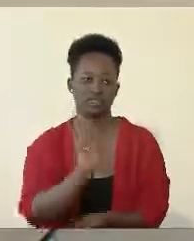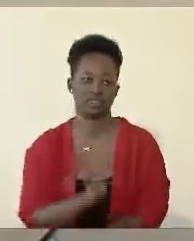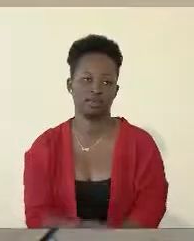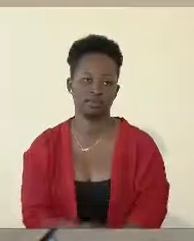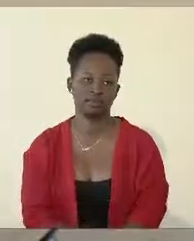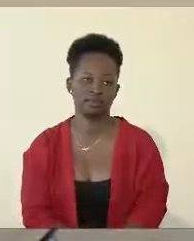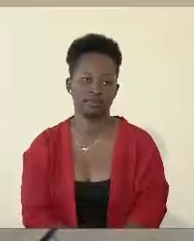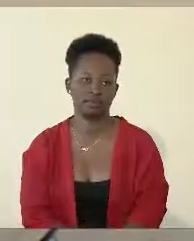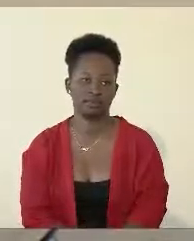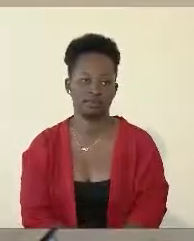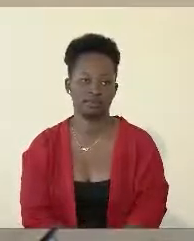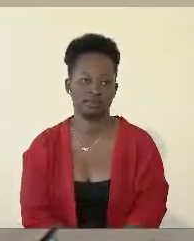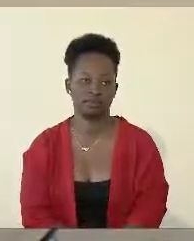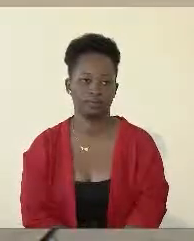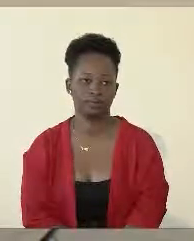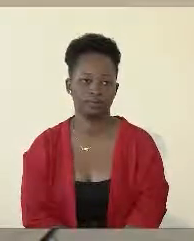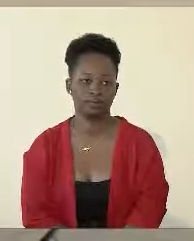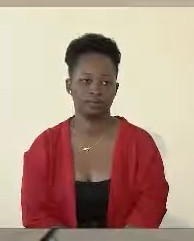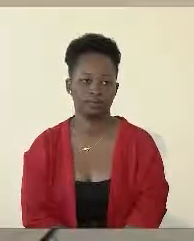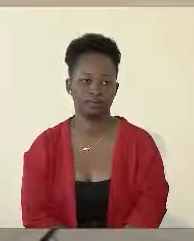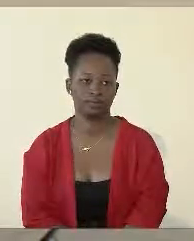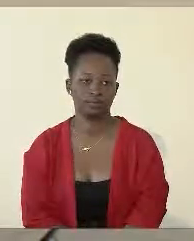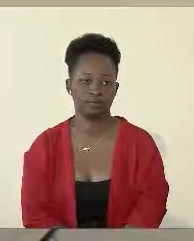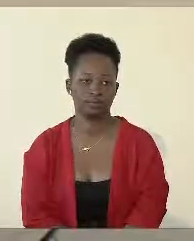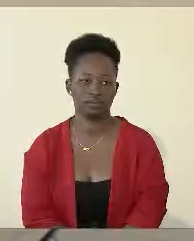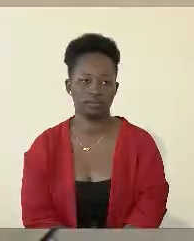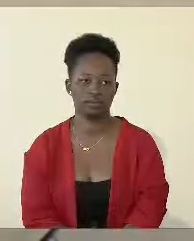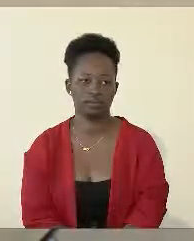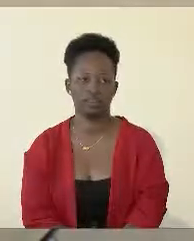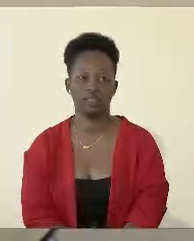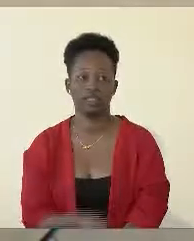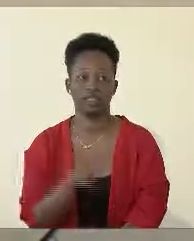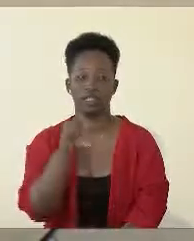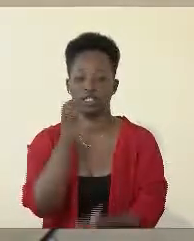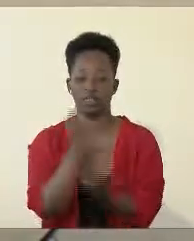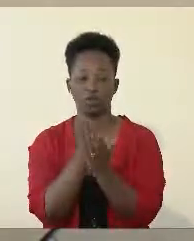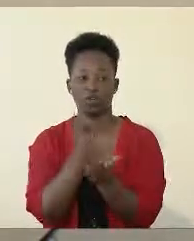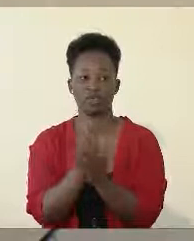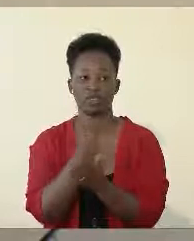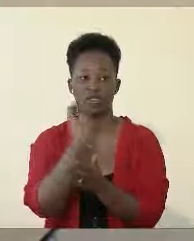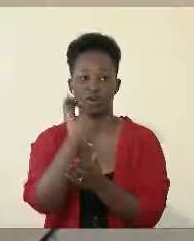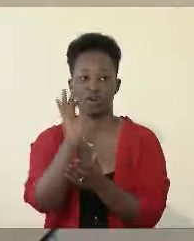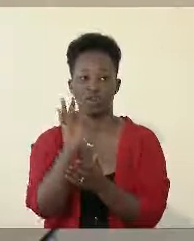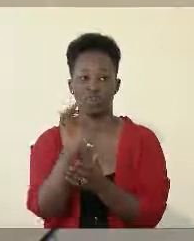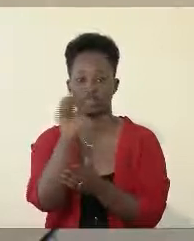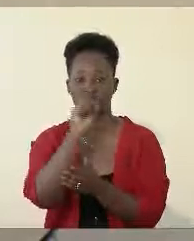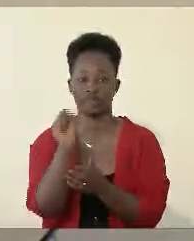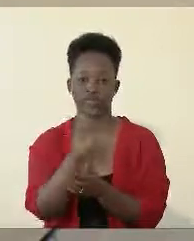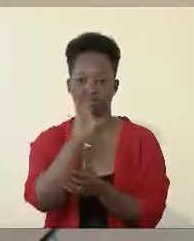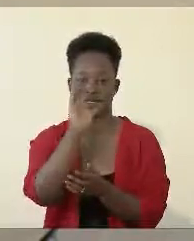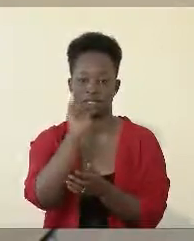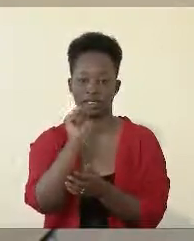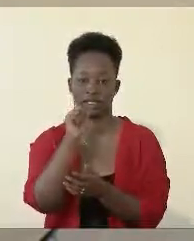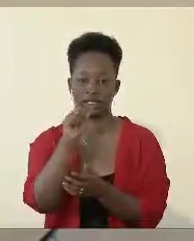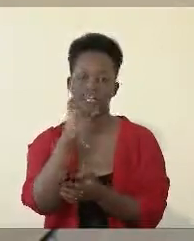expansion. So economies of scale, these are benefits. You can say these are benefits.